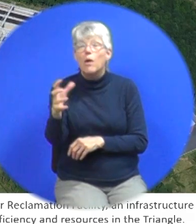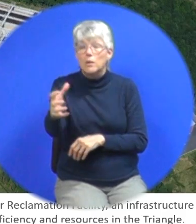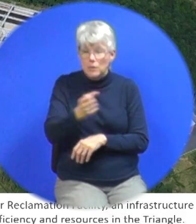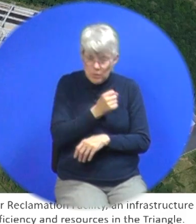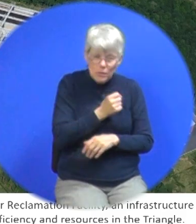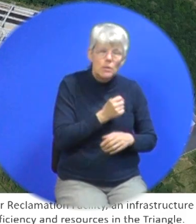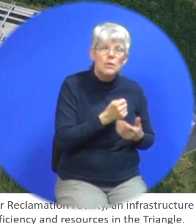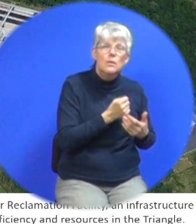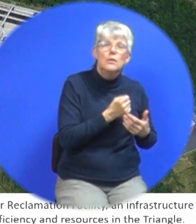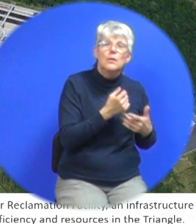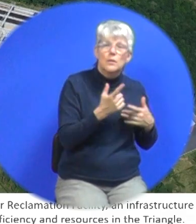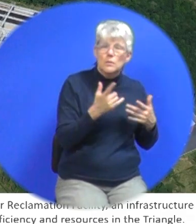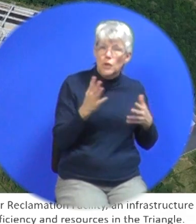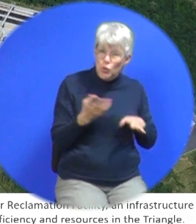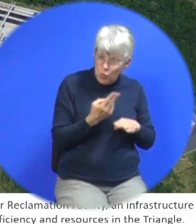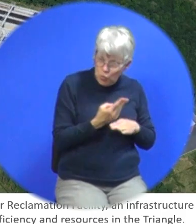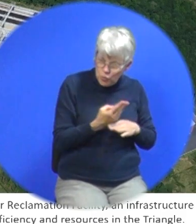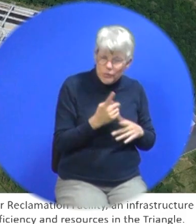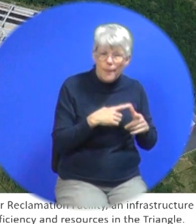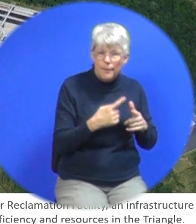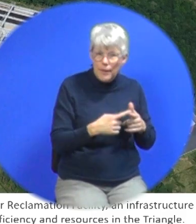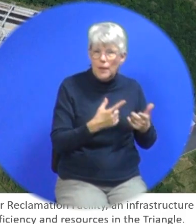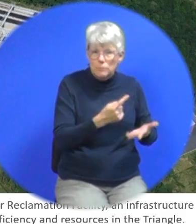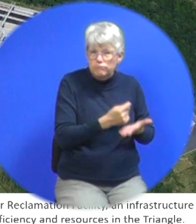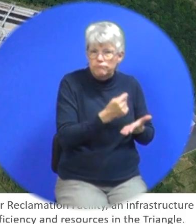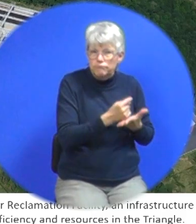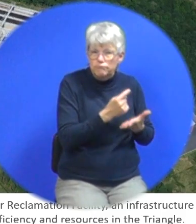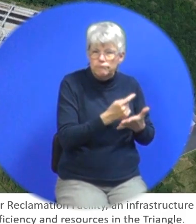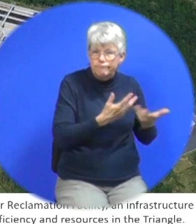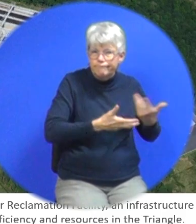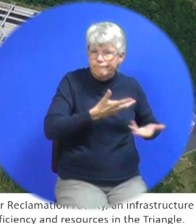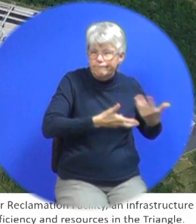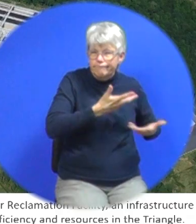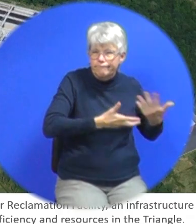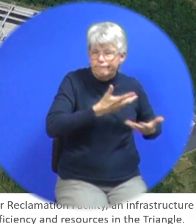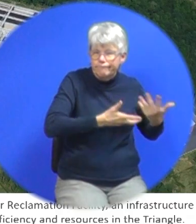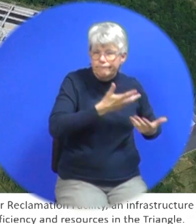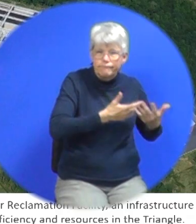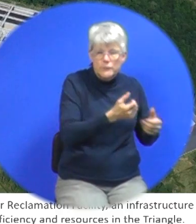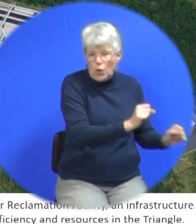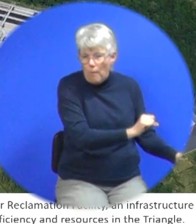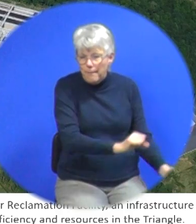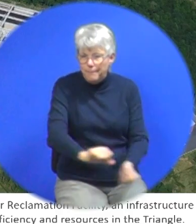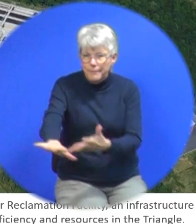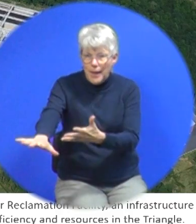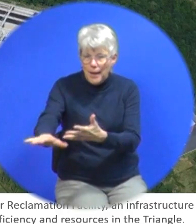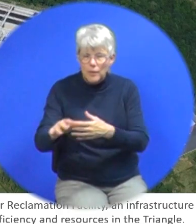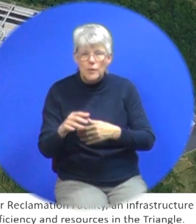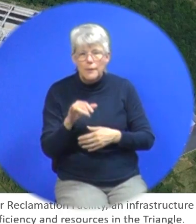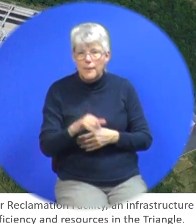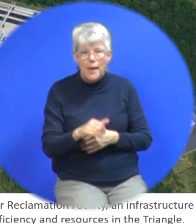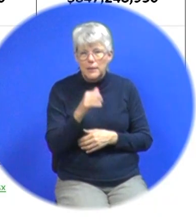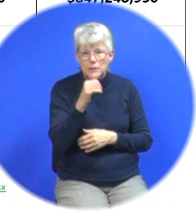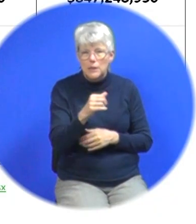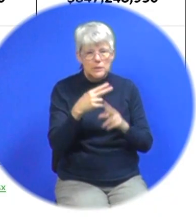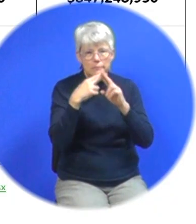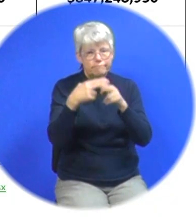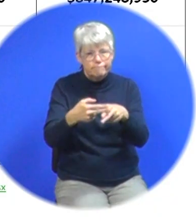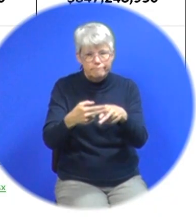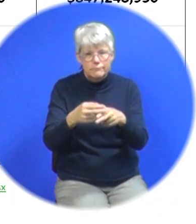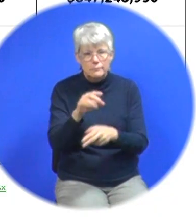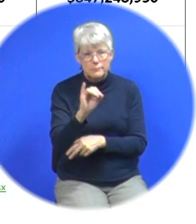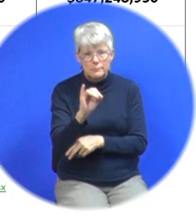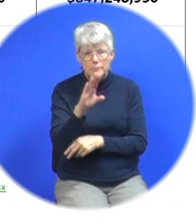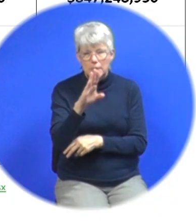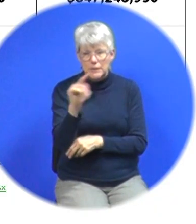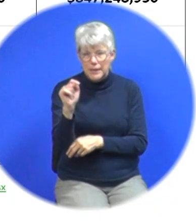through the wastewater treatment process back to the Catawba River Basin. Because again, that doesn't count if you return the water. They